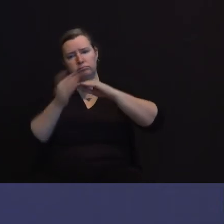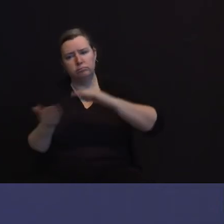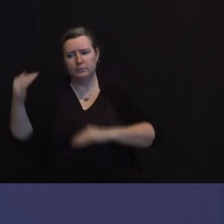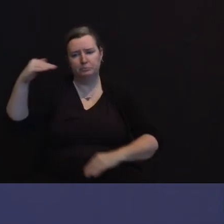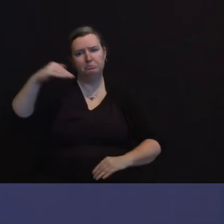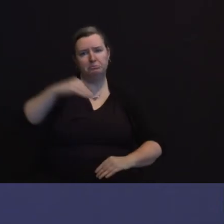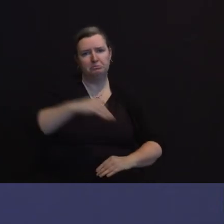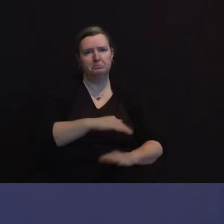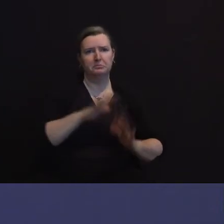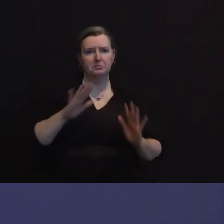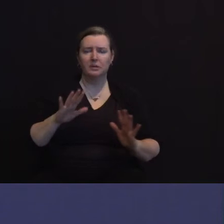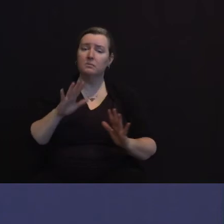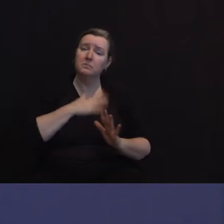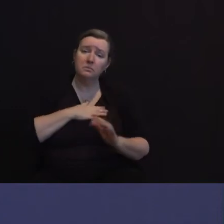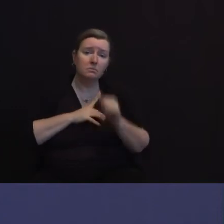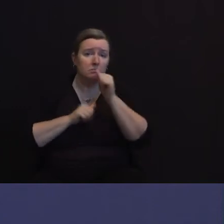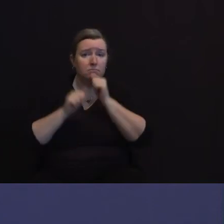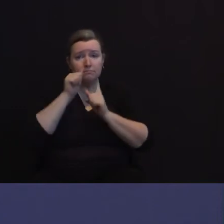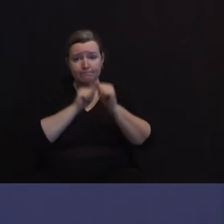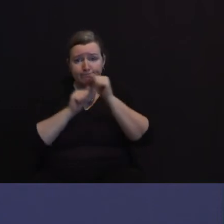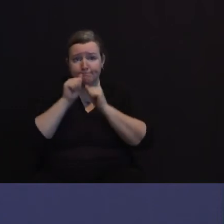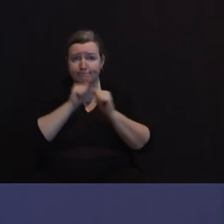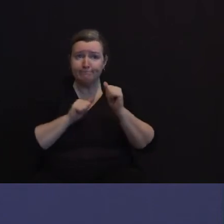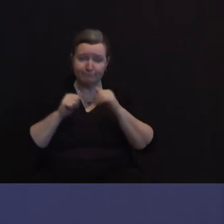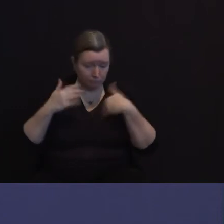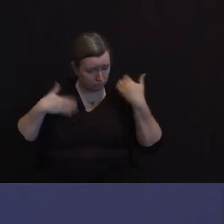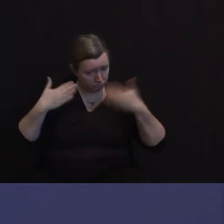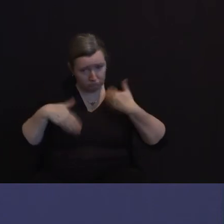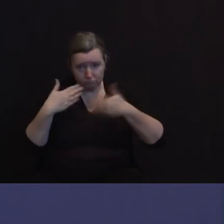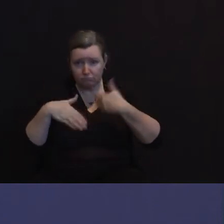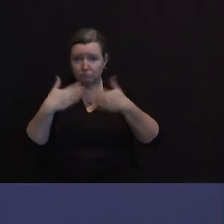in there, folks. Stay the course. Keep doing the basic